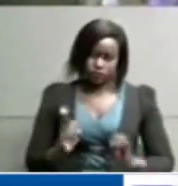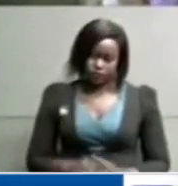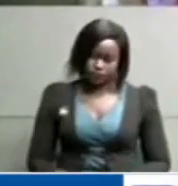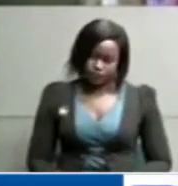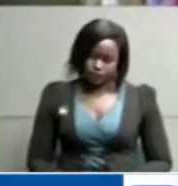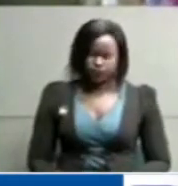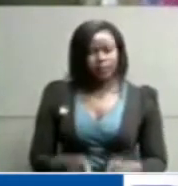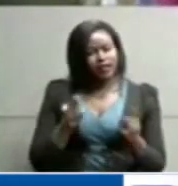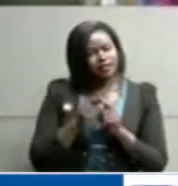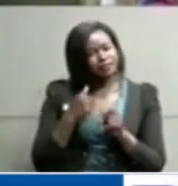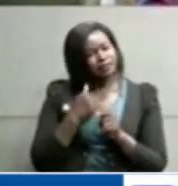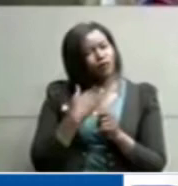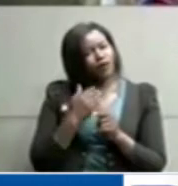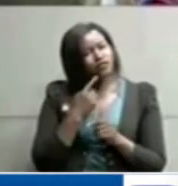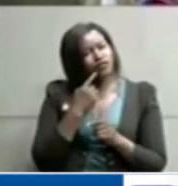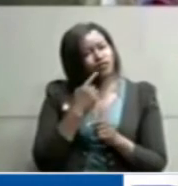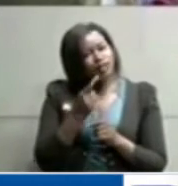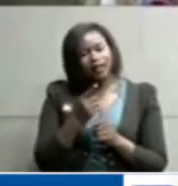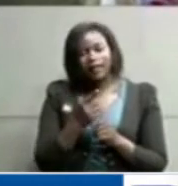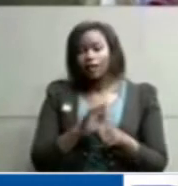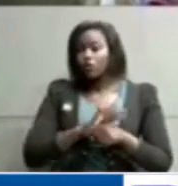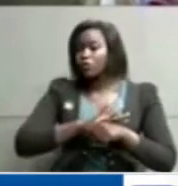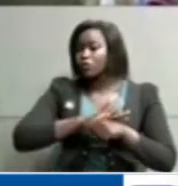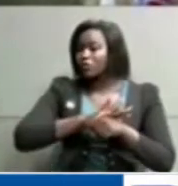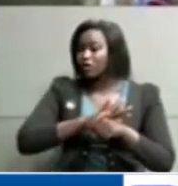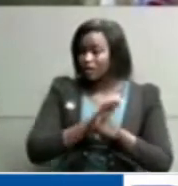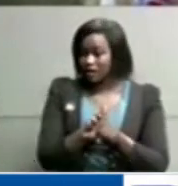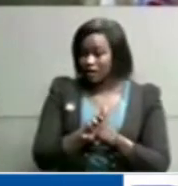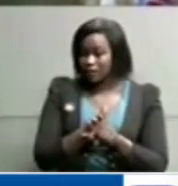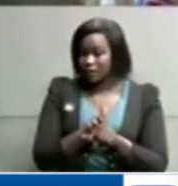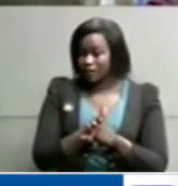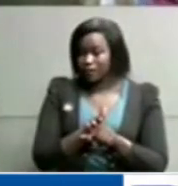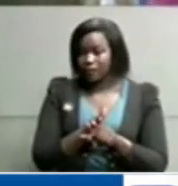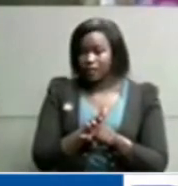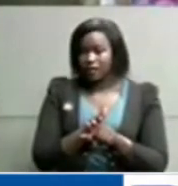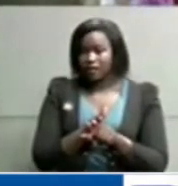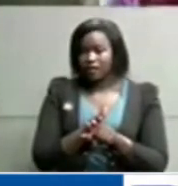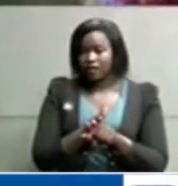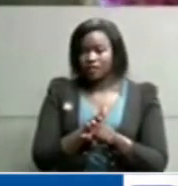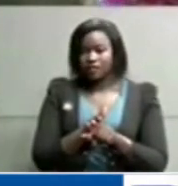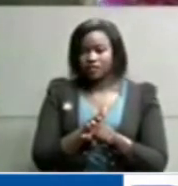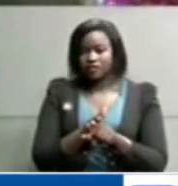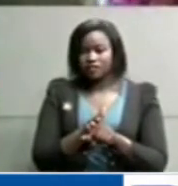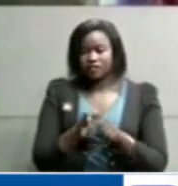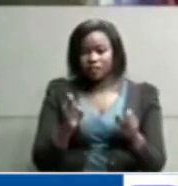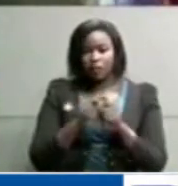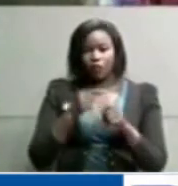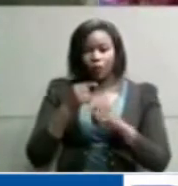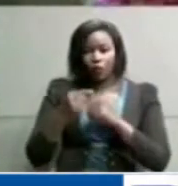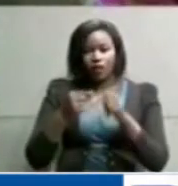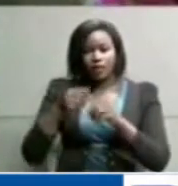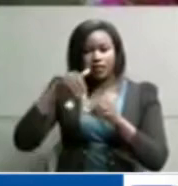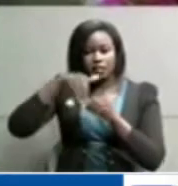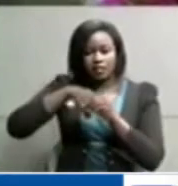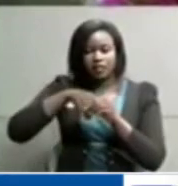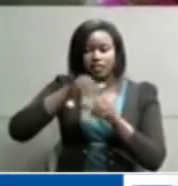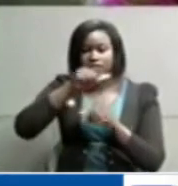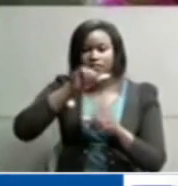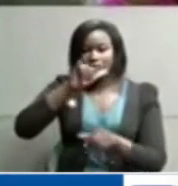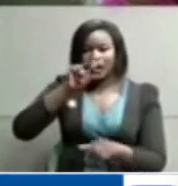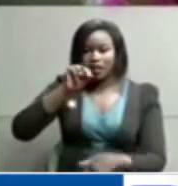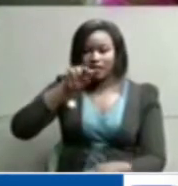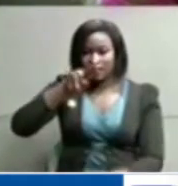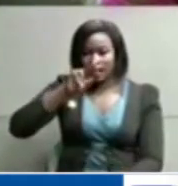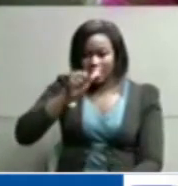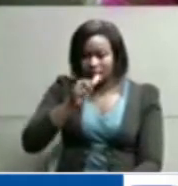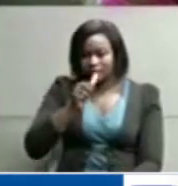that this virus only goes in the sinus mucus membrane. It does not go to any other part.